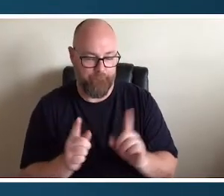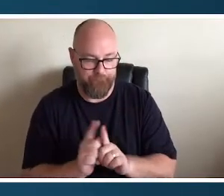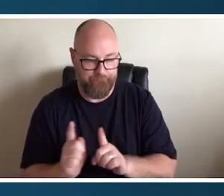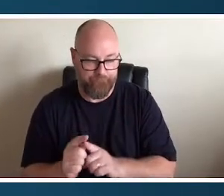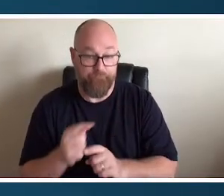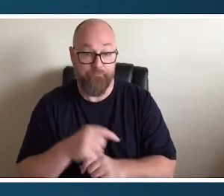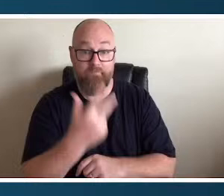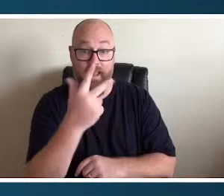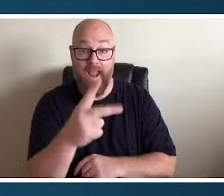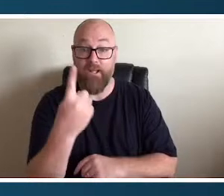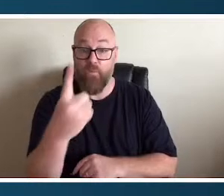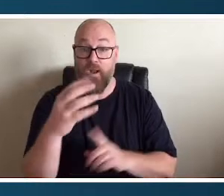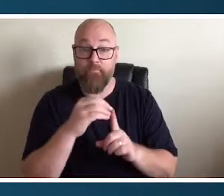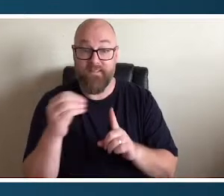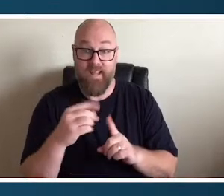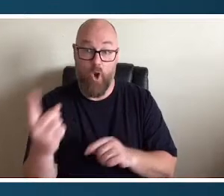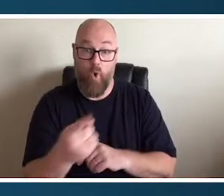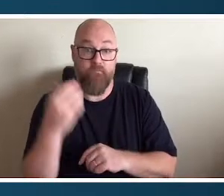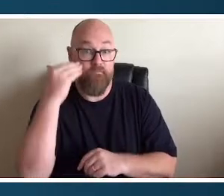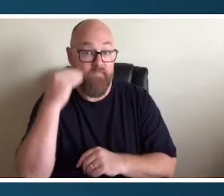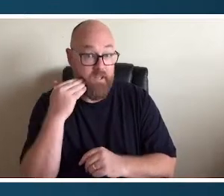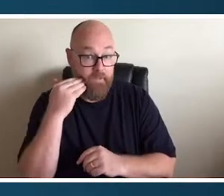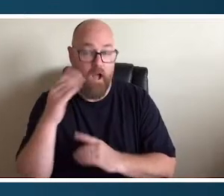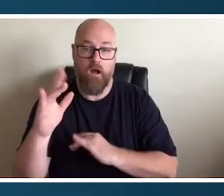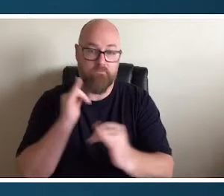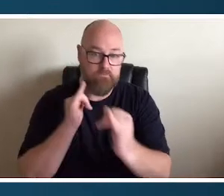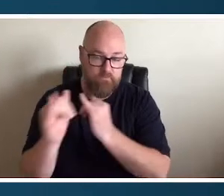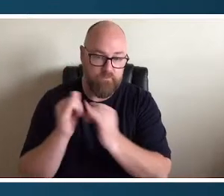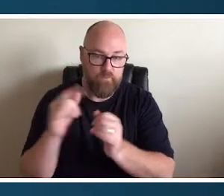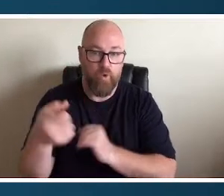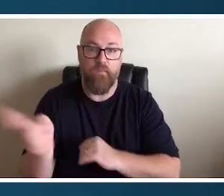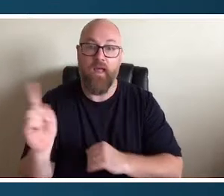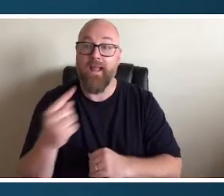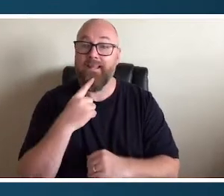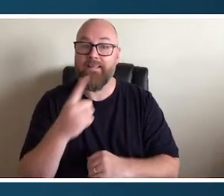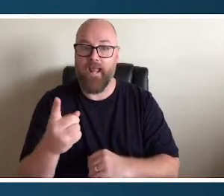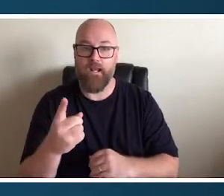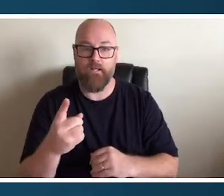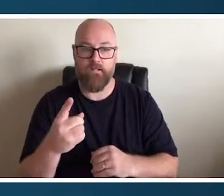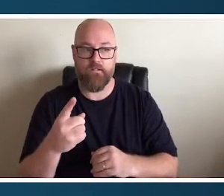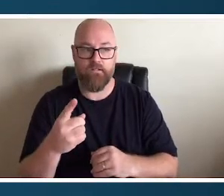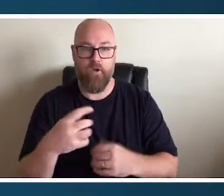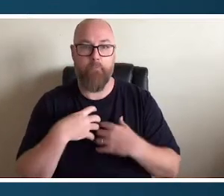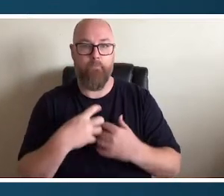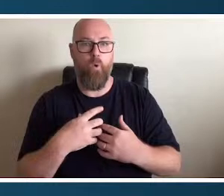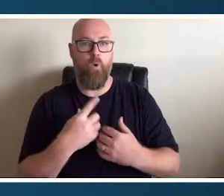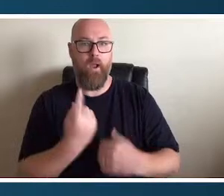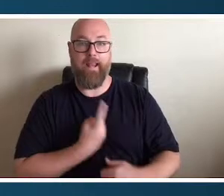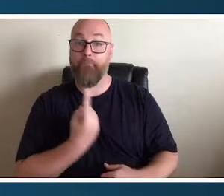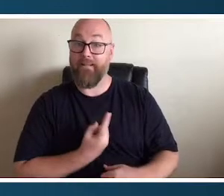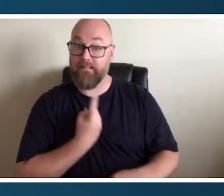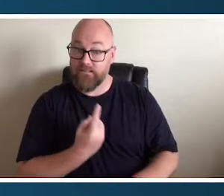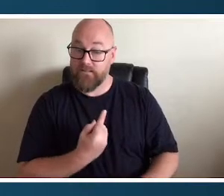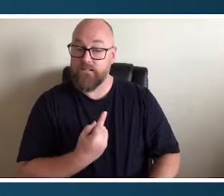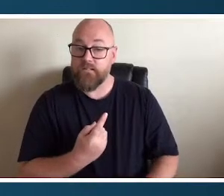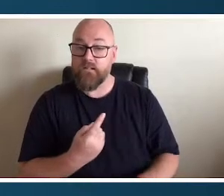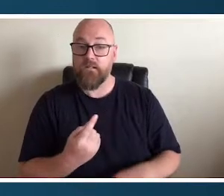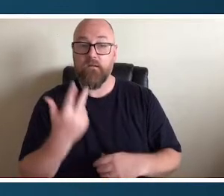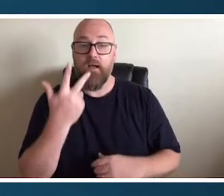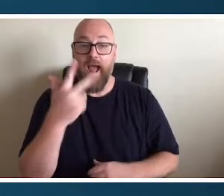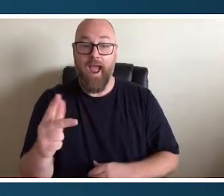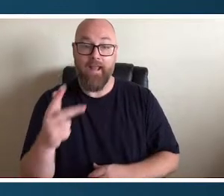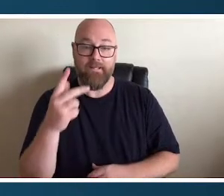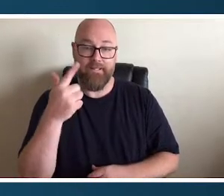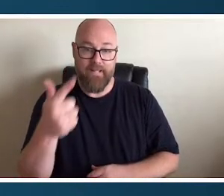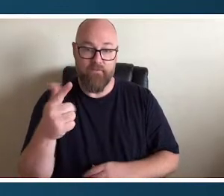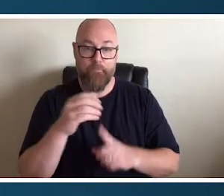of the female workers that we interview experience greater agency. 87% reported having greater